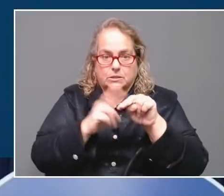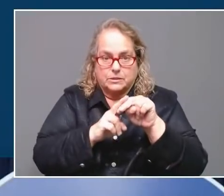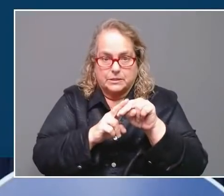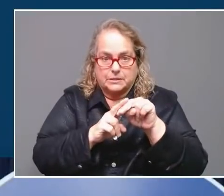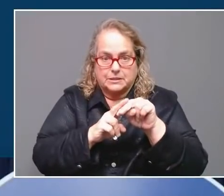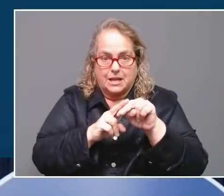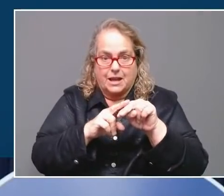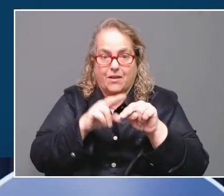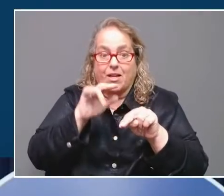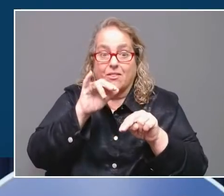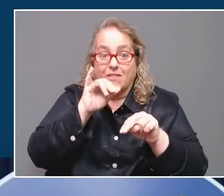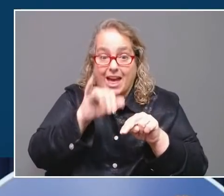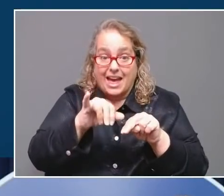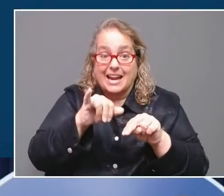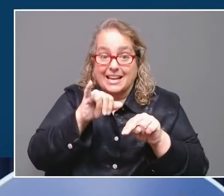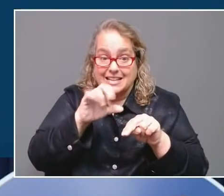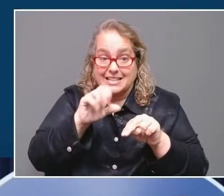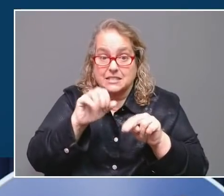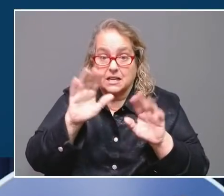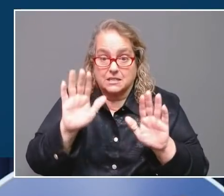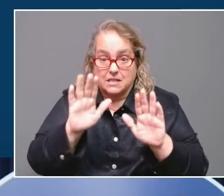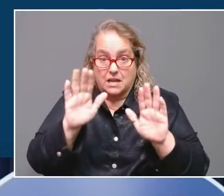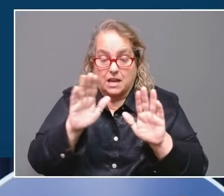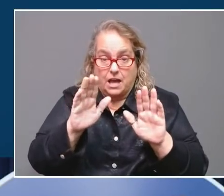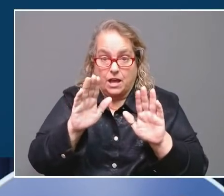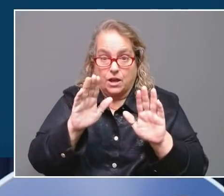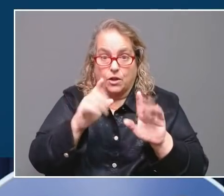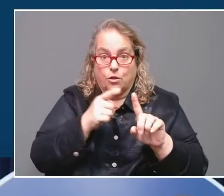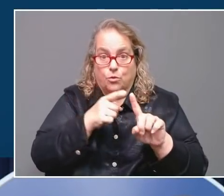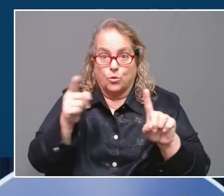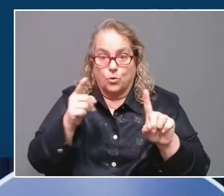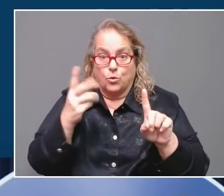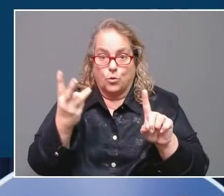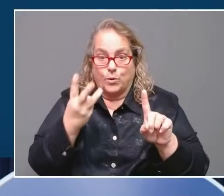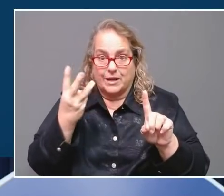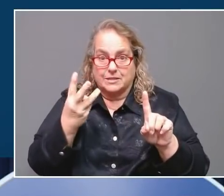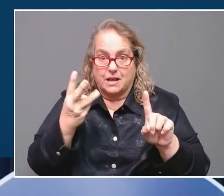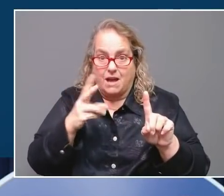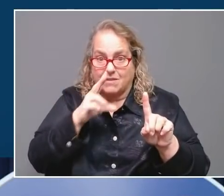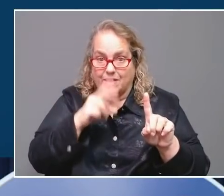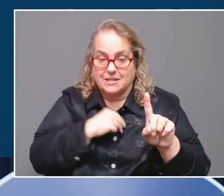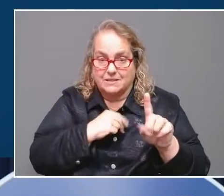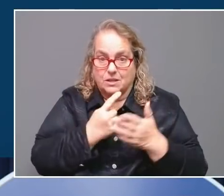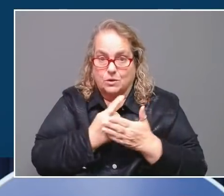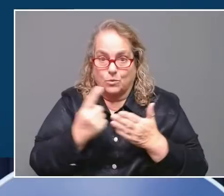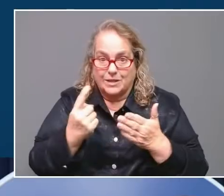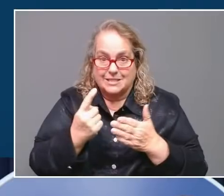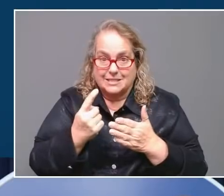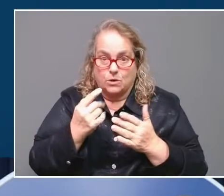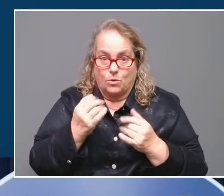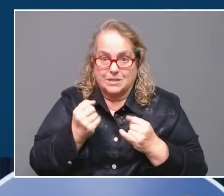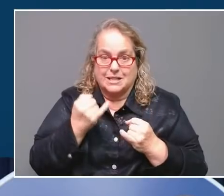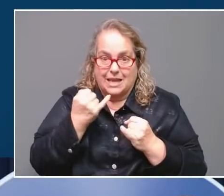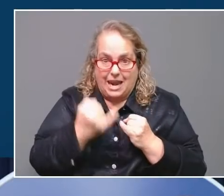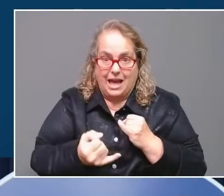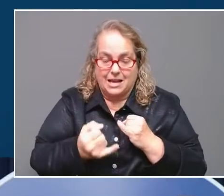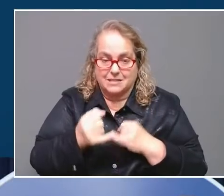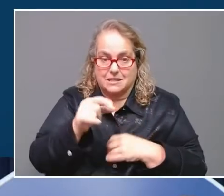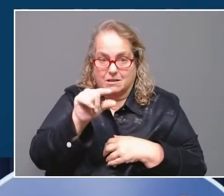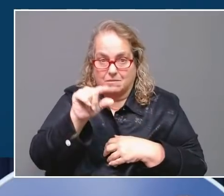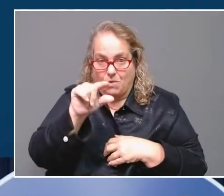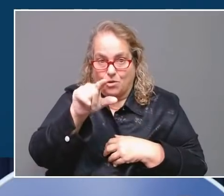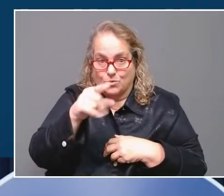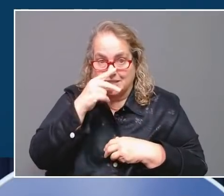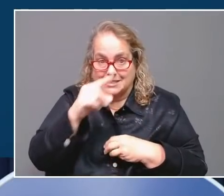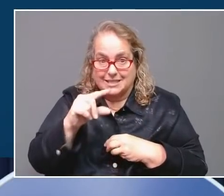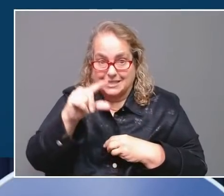basically Sunday through Wednesday of Thanksgiving week is the last bar that you see there. Yes,